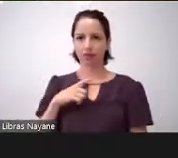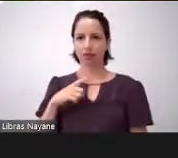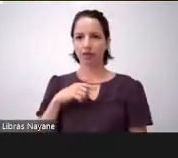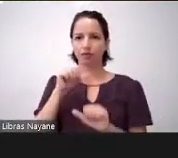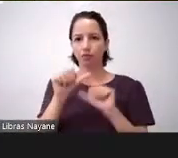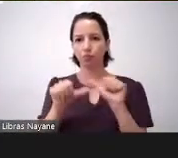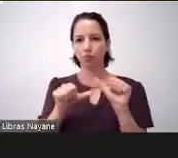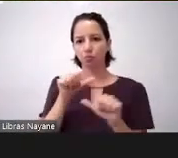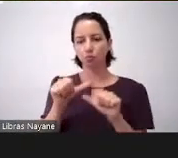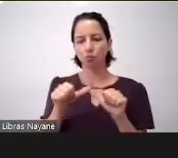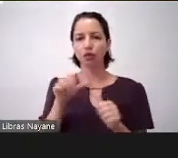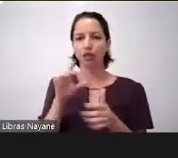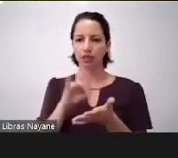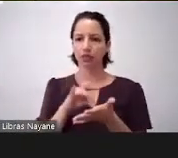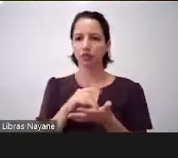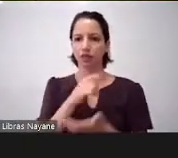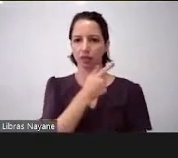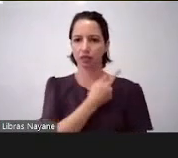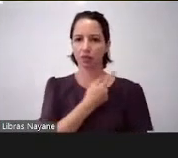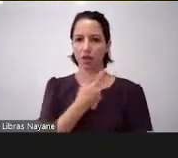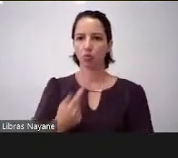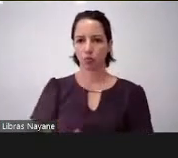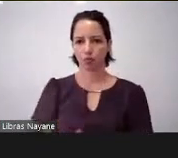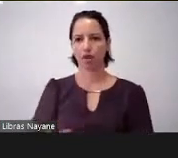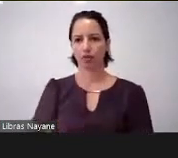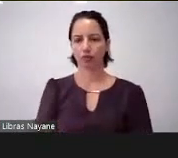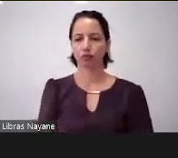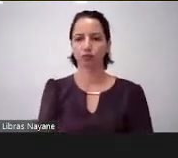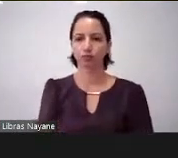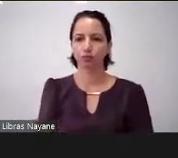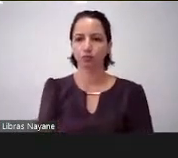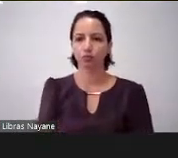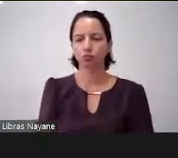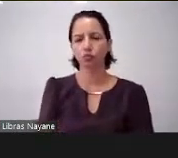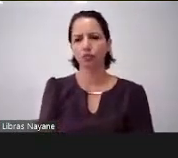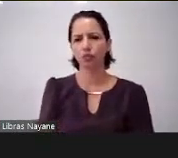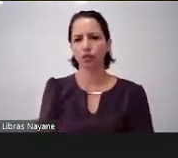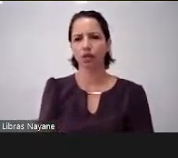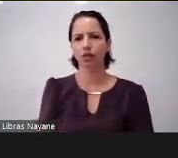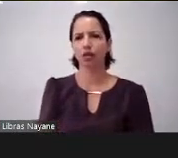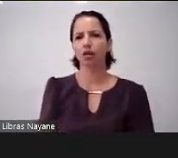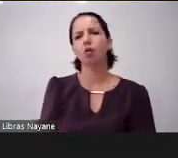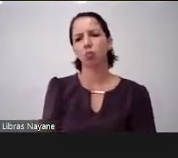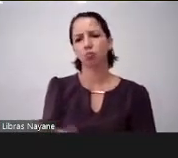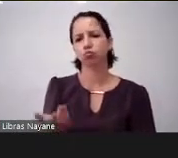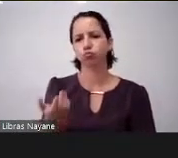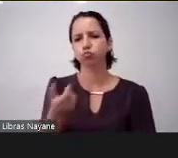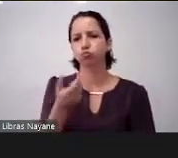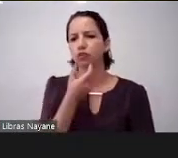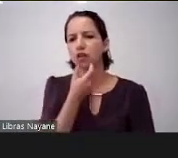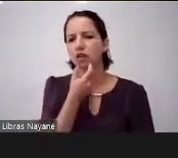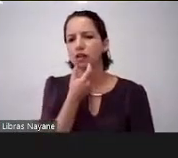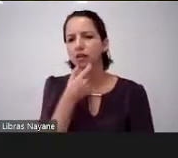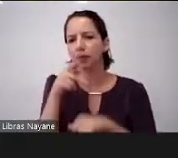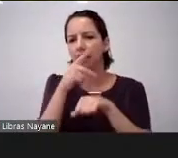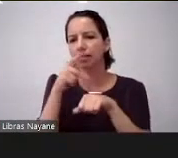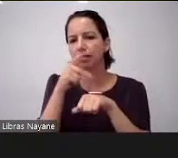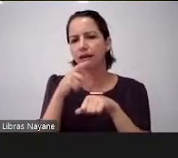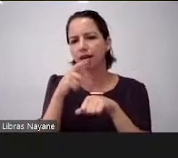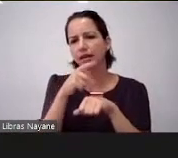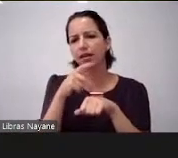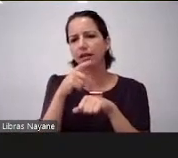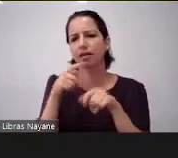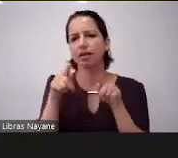So a bit more about the UK system and its limits. We had a